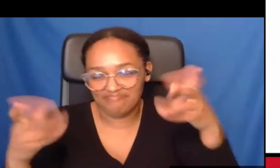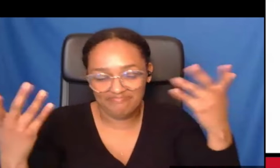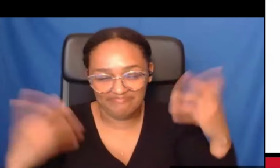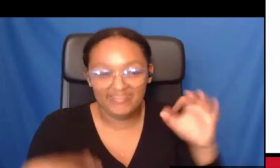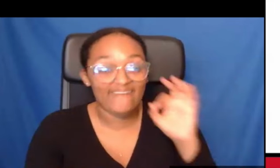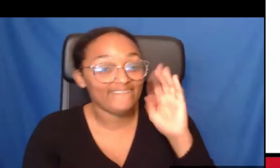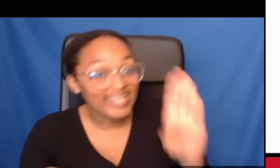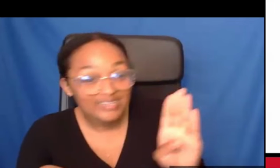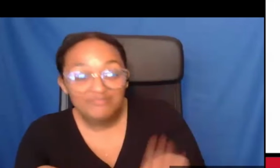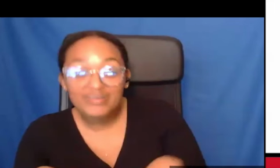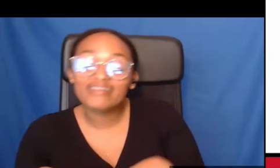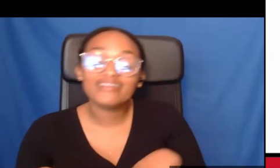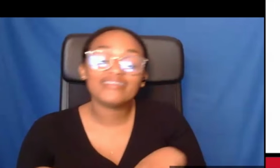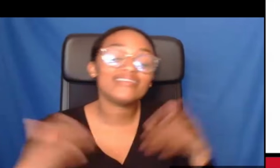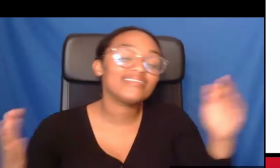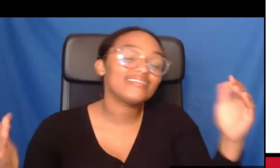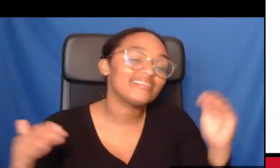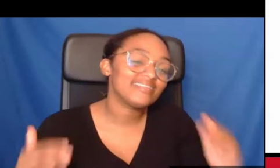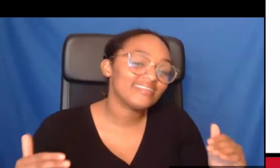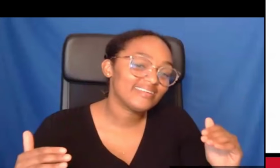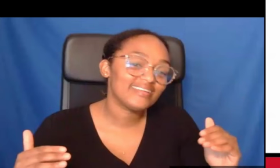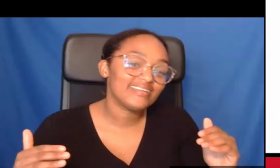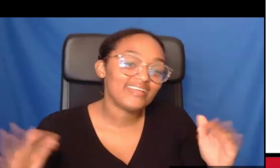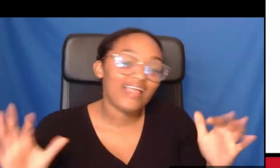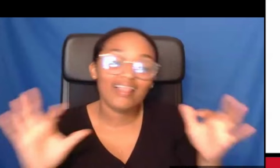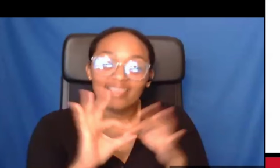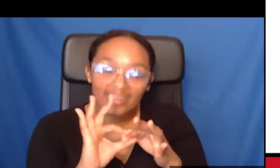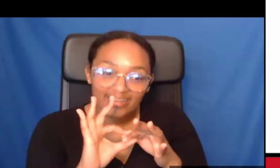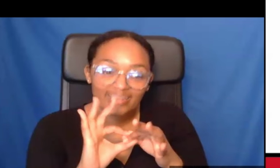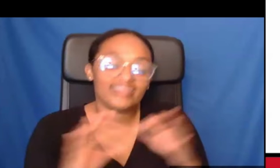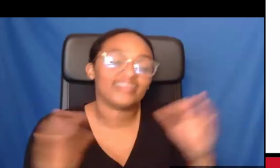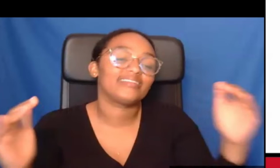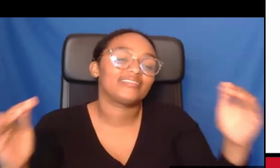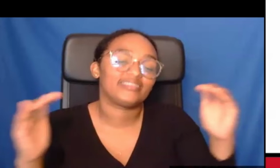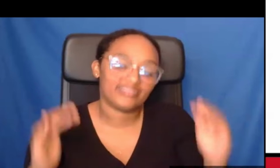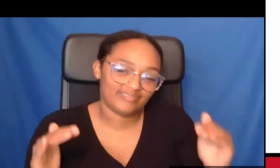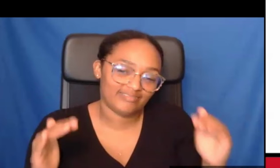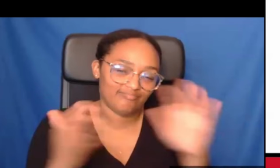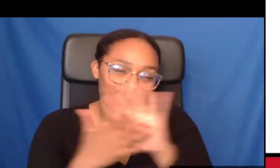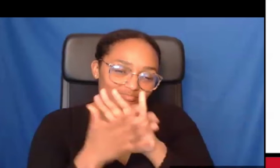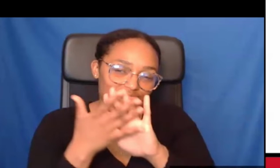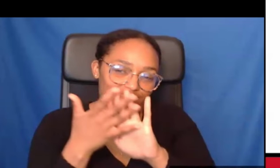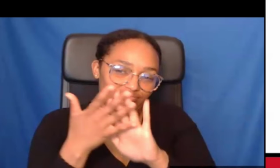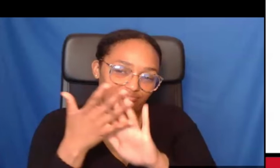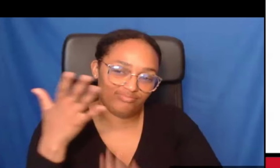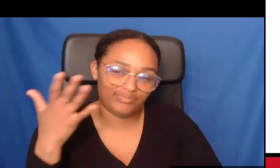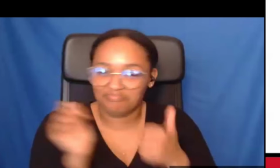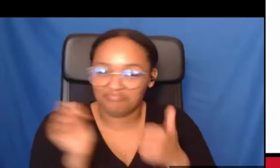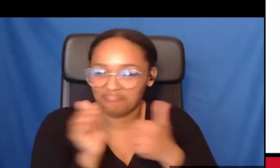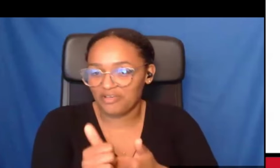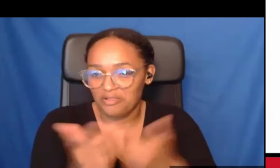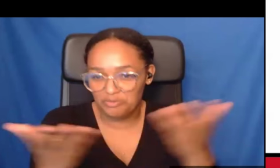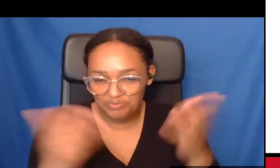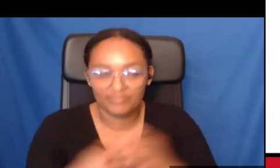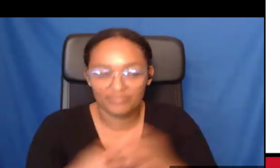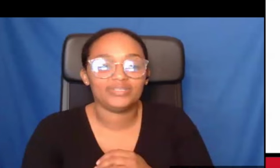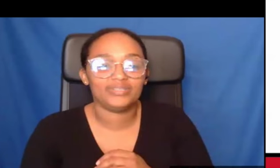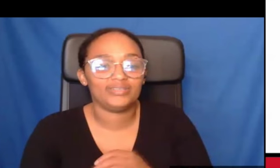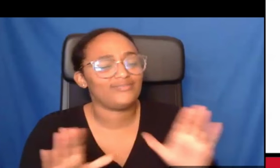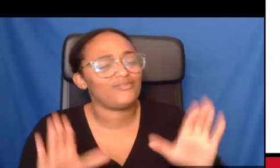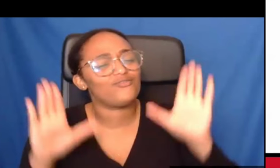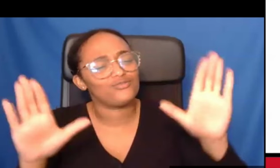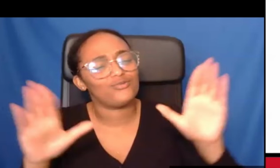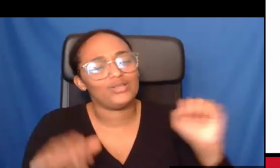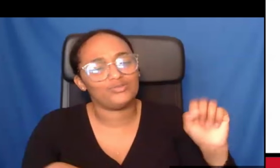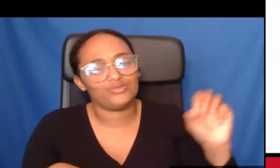Facebook and we are on LinkedIn and all the things. And we have a great social media team, so they